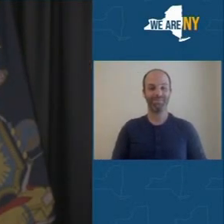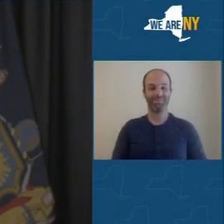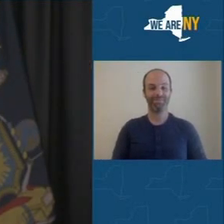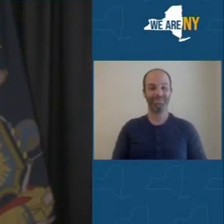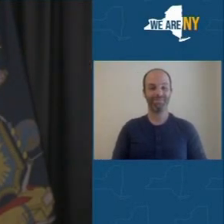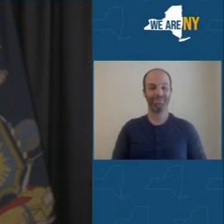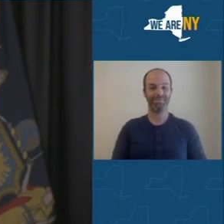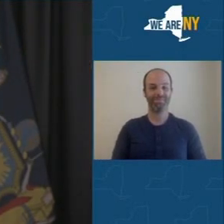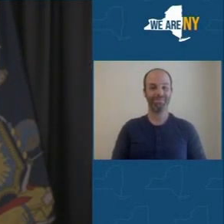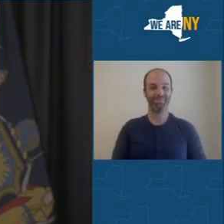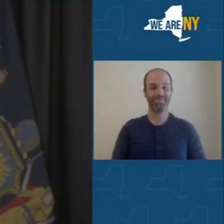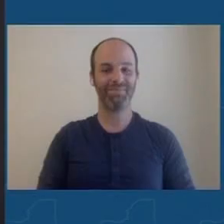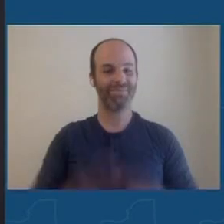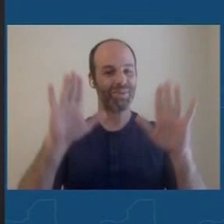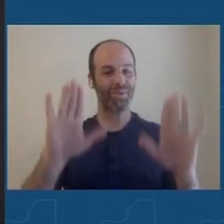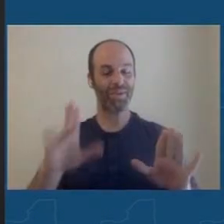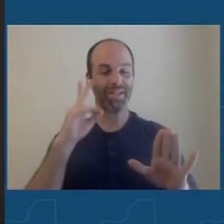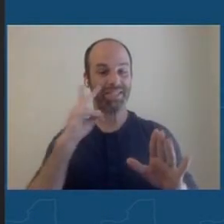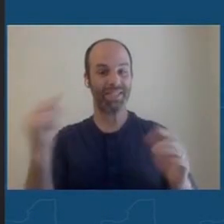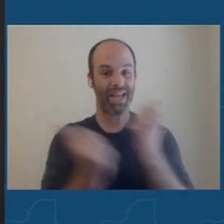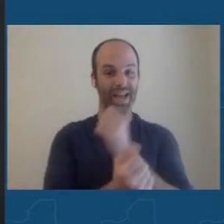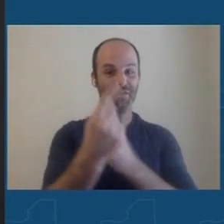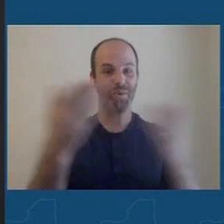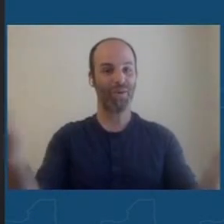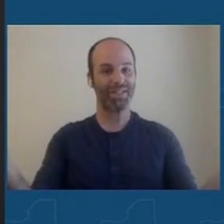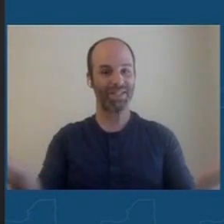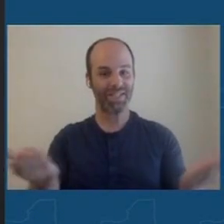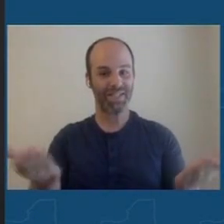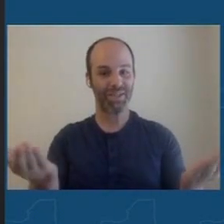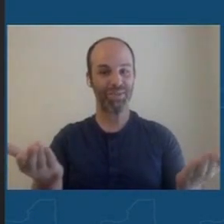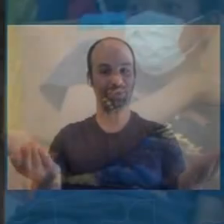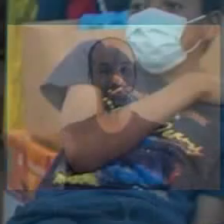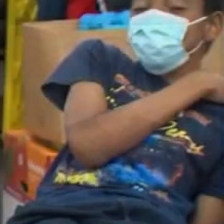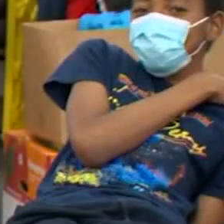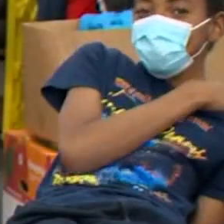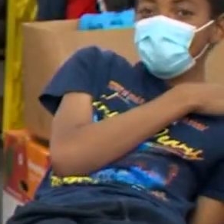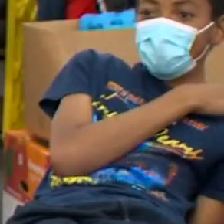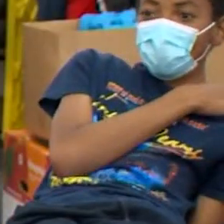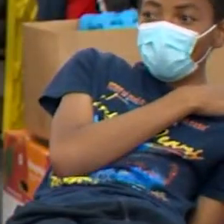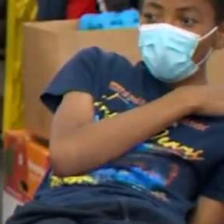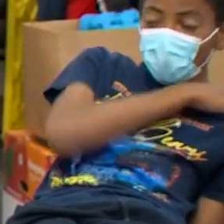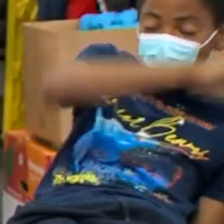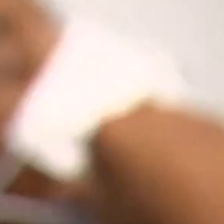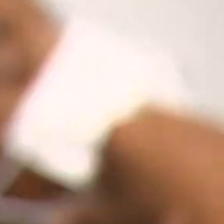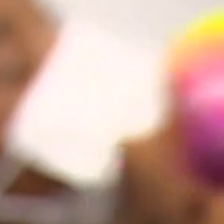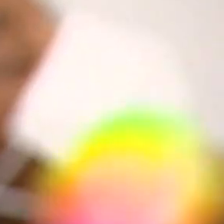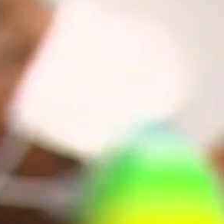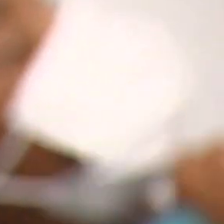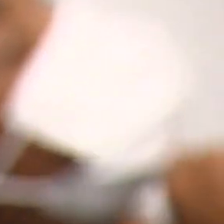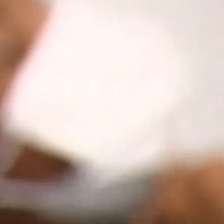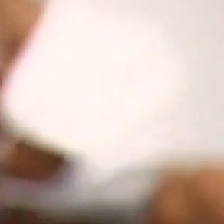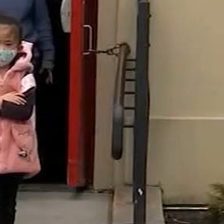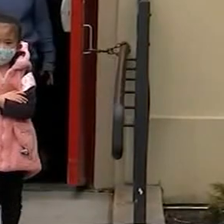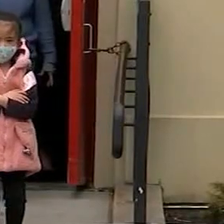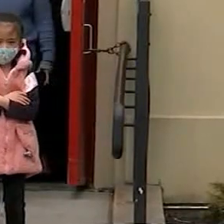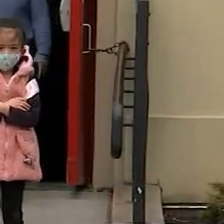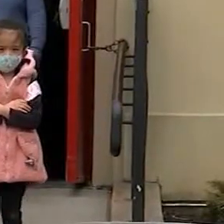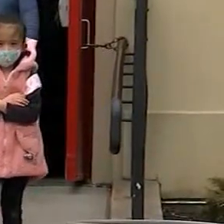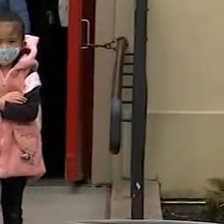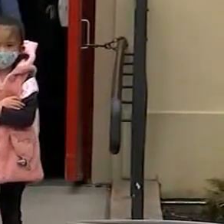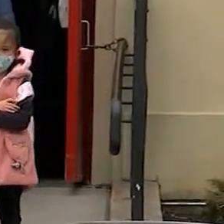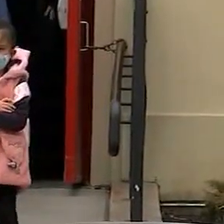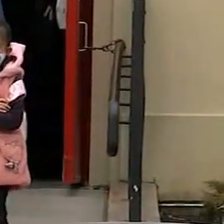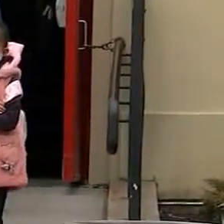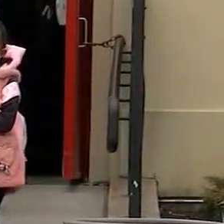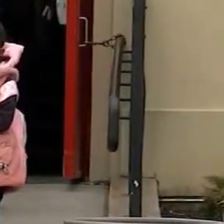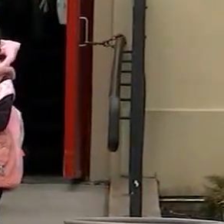COVID cases continue to rise. Right now, the governor says masks will not be required in schools. She says that unlike a year ago, there are more tools